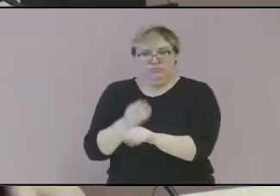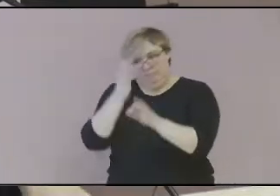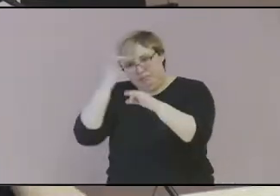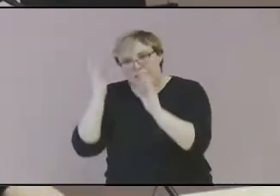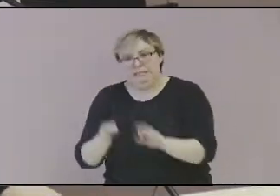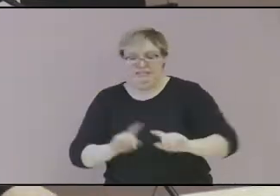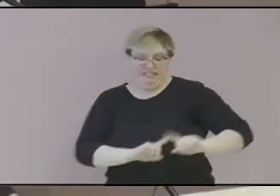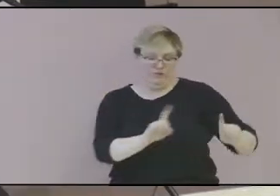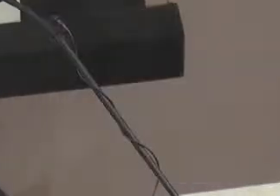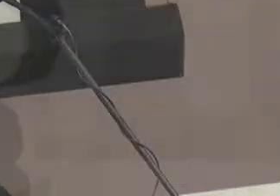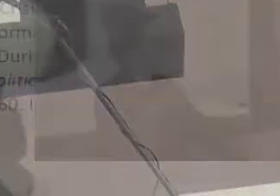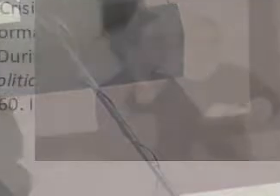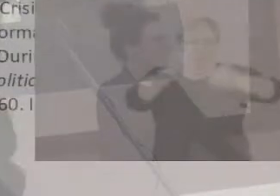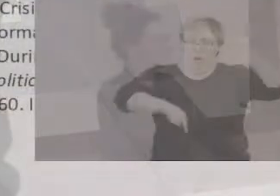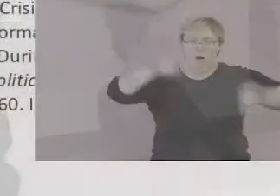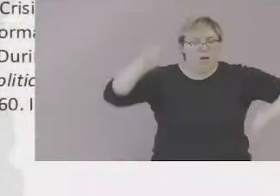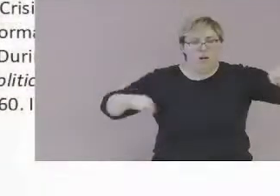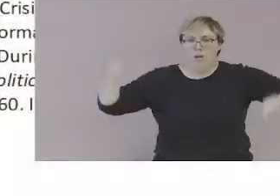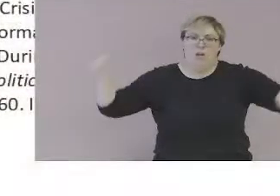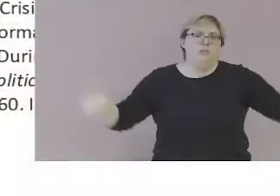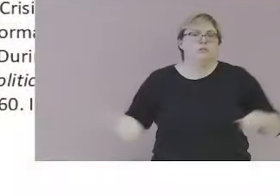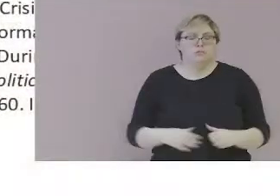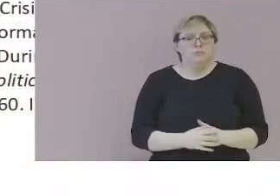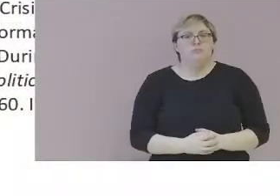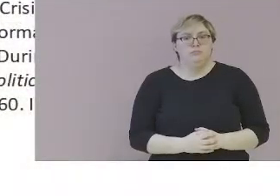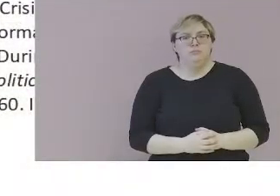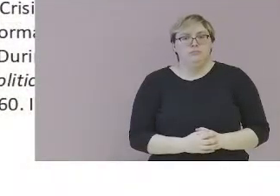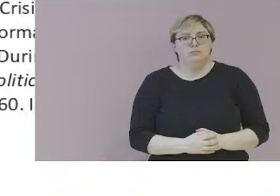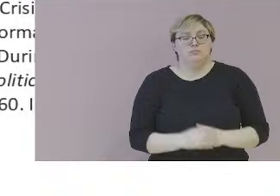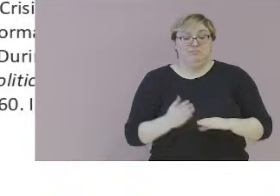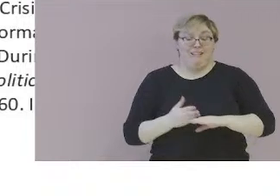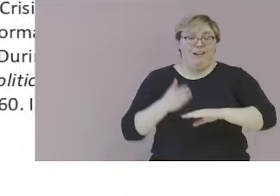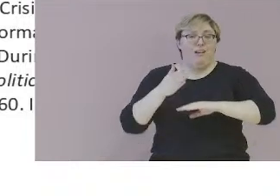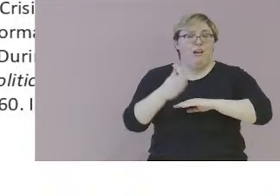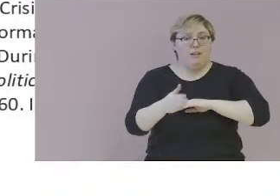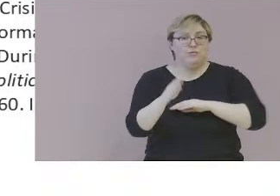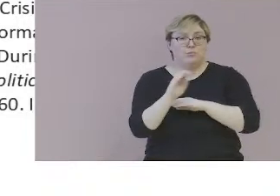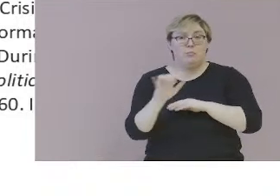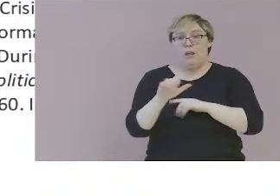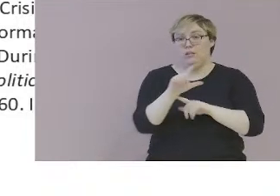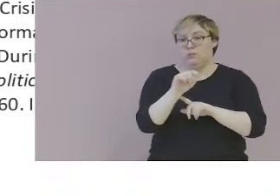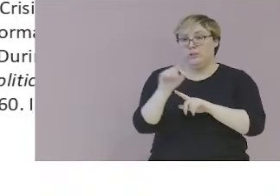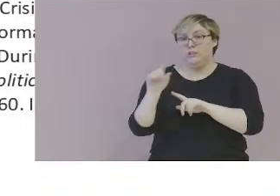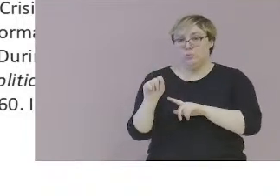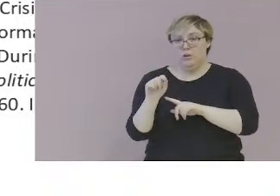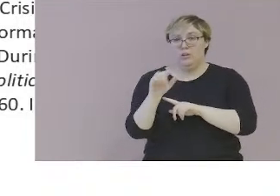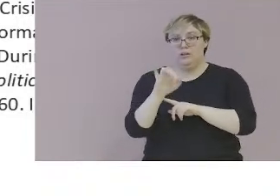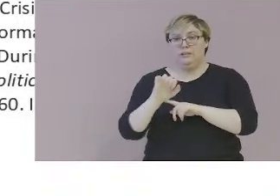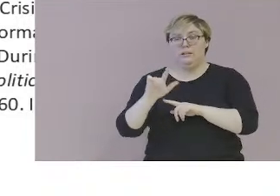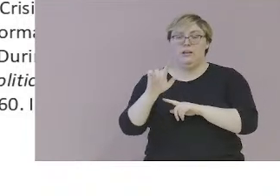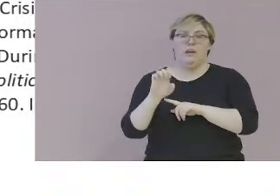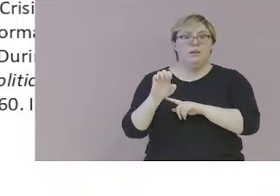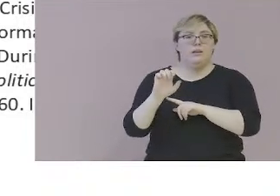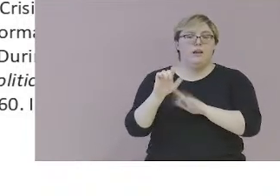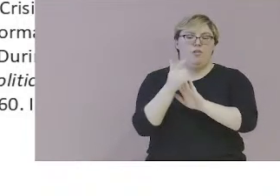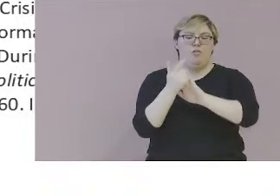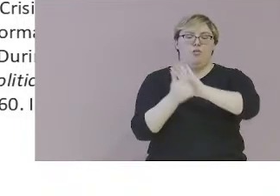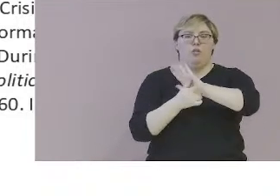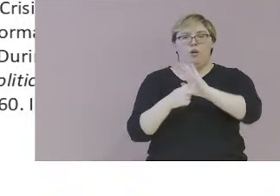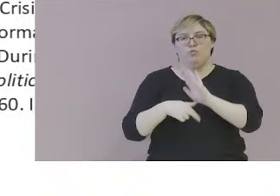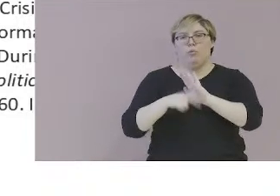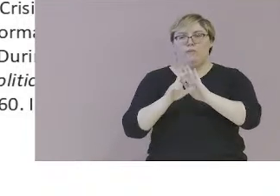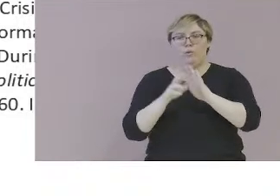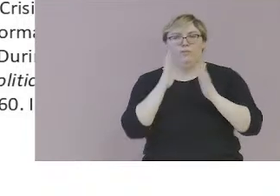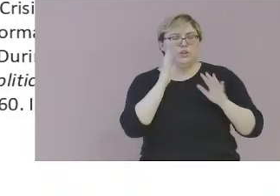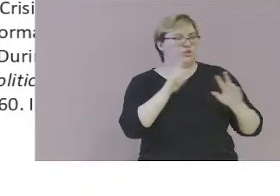ventilator allocation protocols state by state in a May 2020 Yale Law Review forum, And he argued